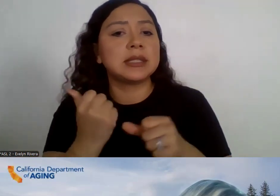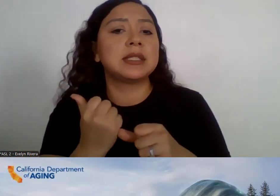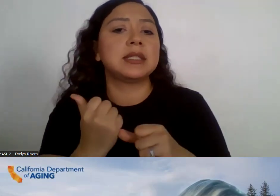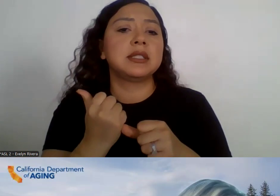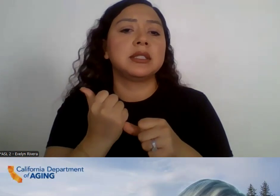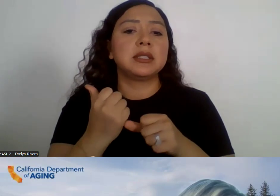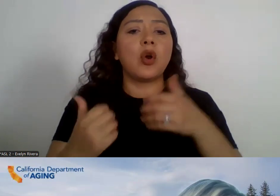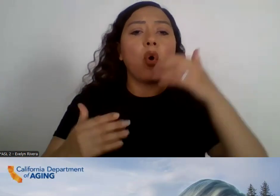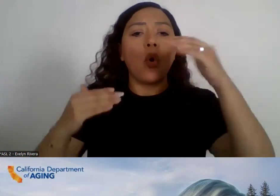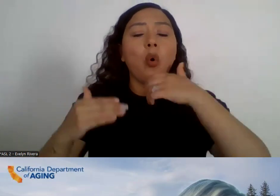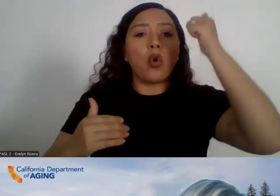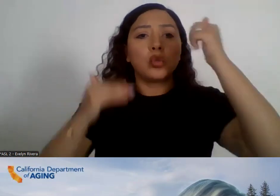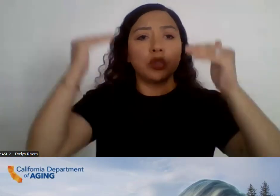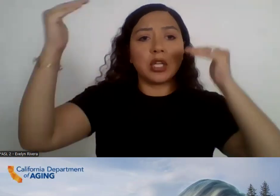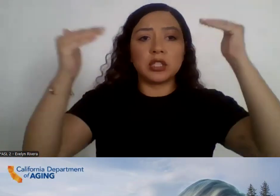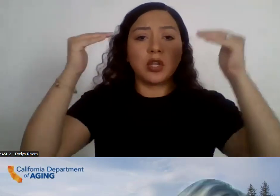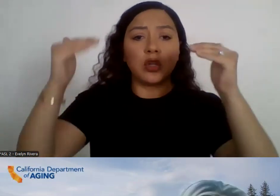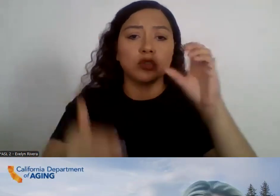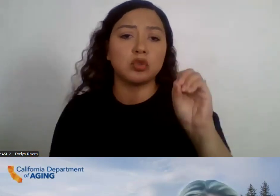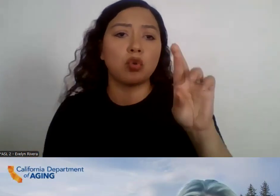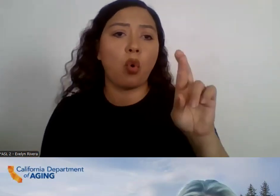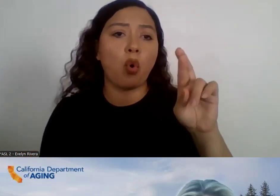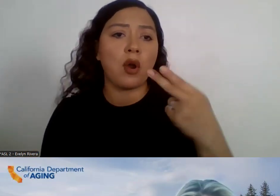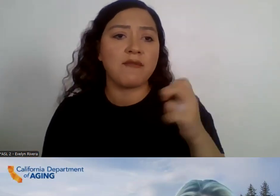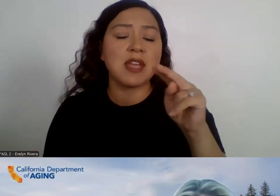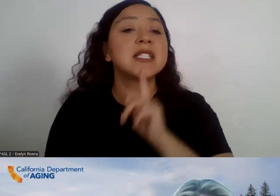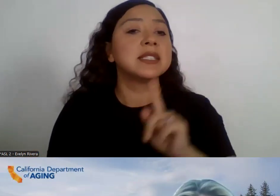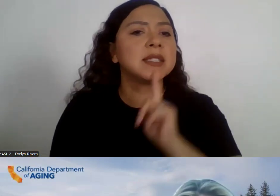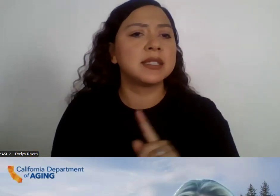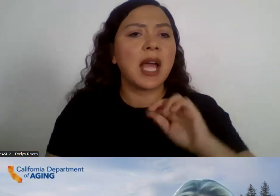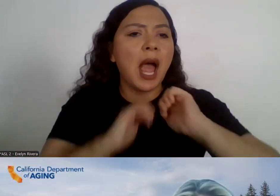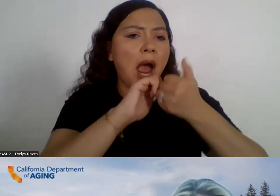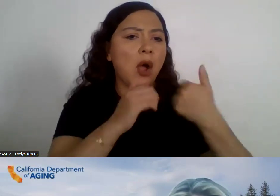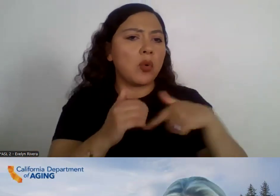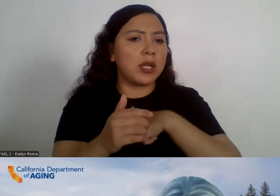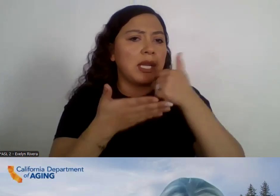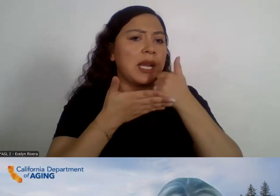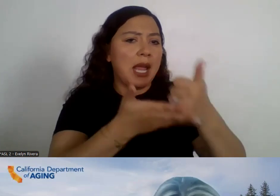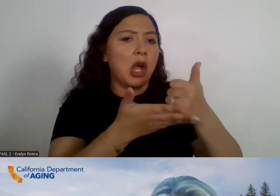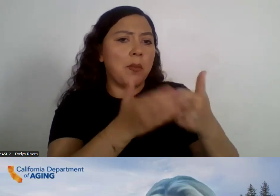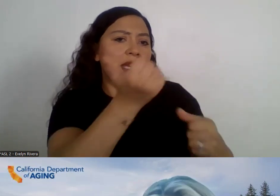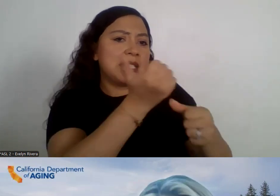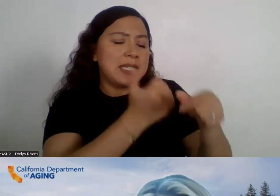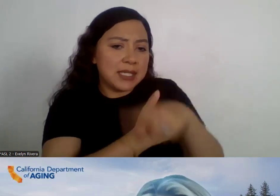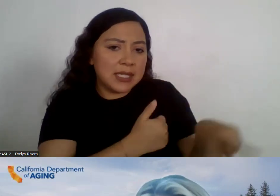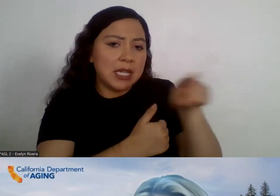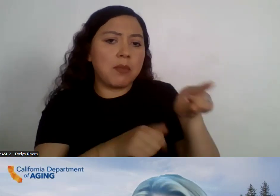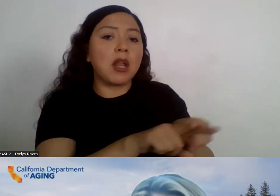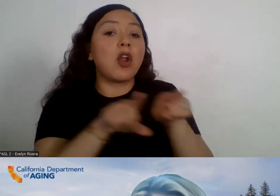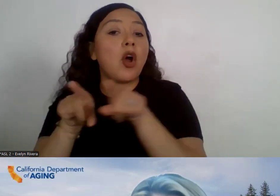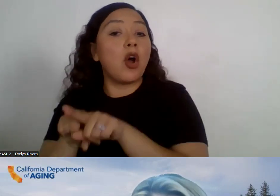longer have family members that can assist them? So that is of interest. And I also have